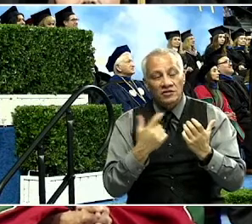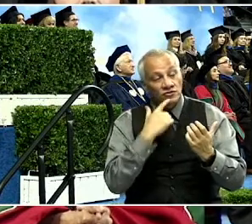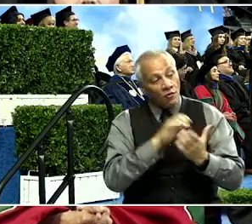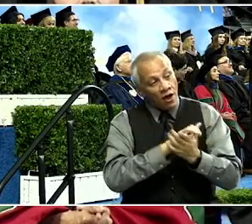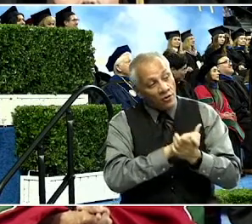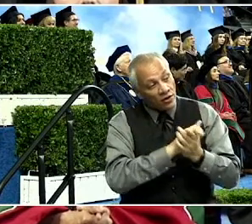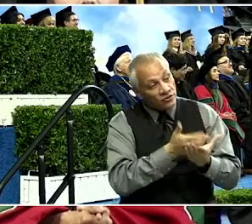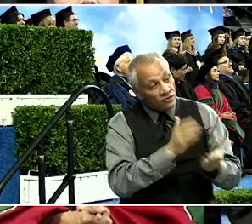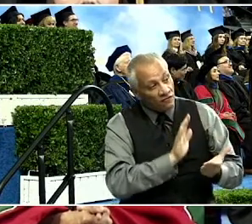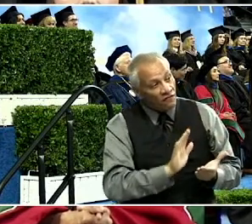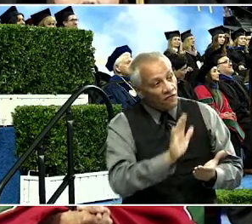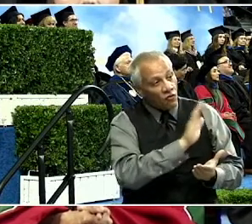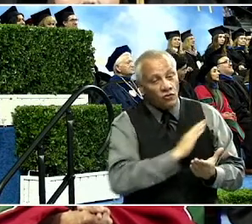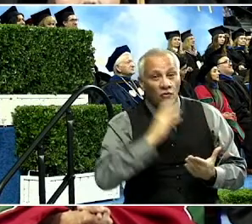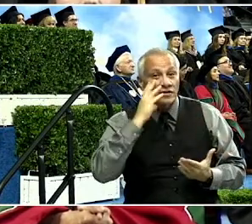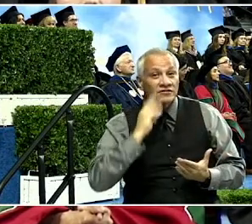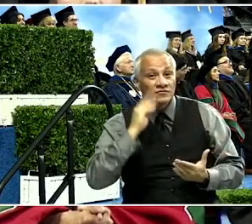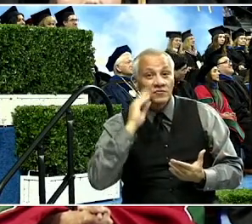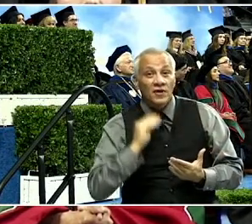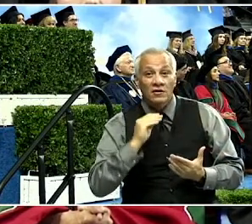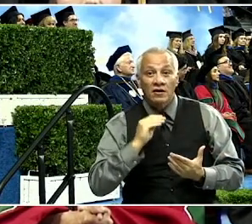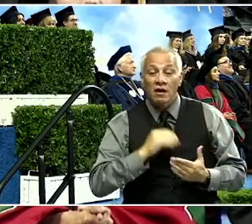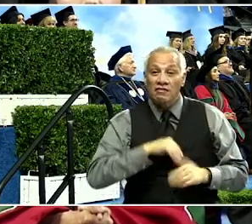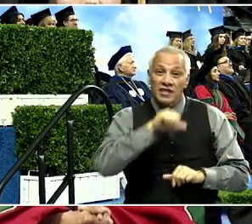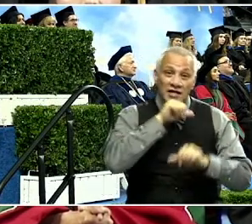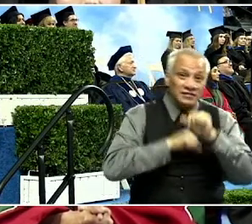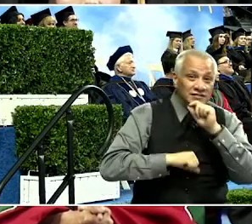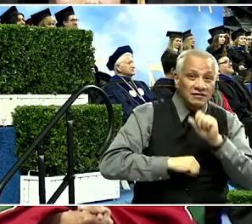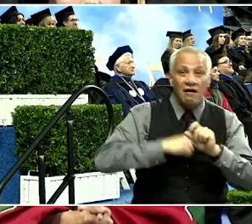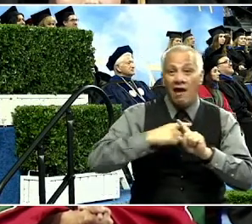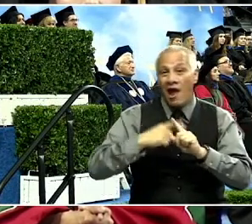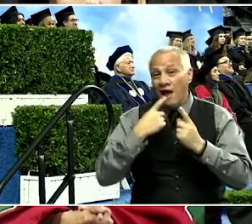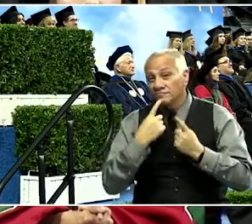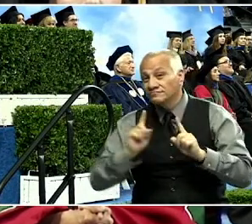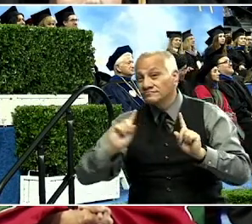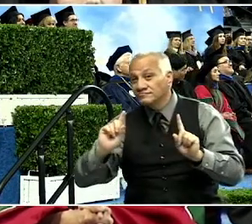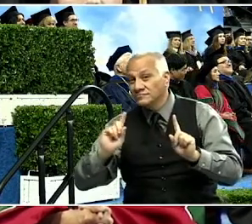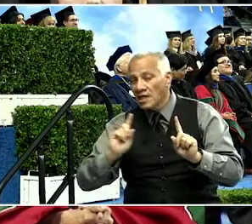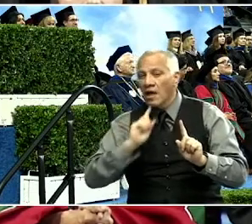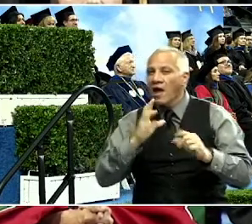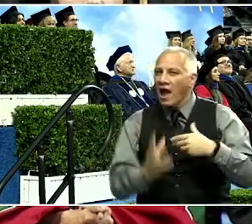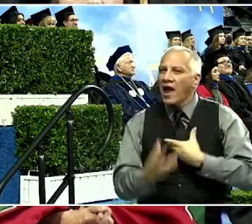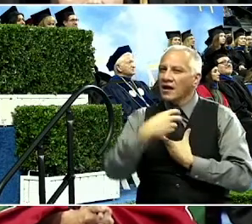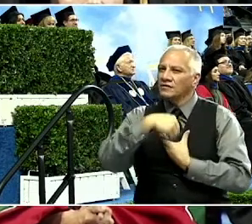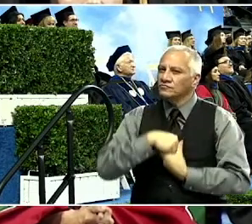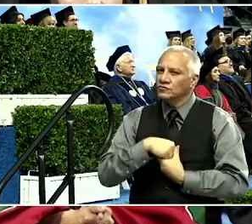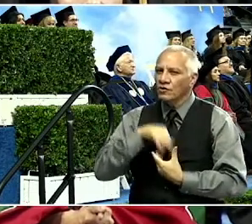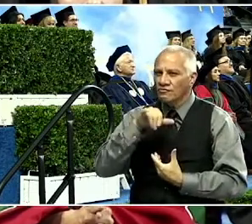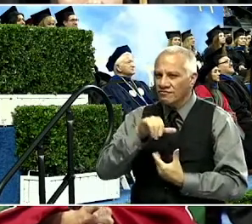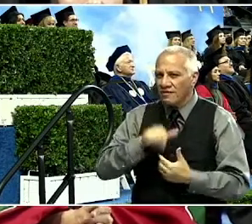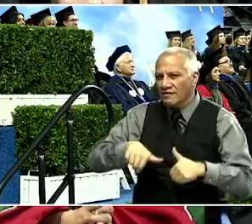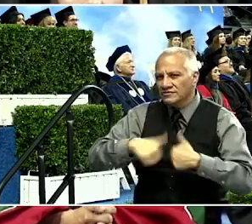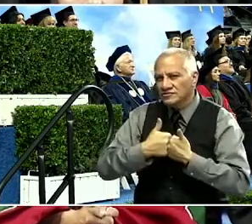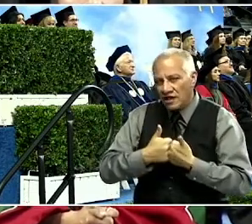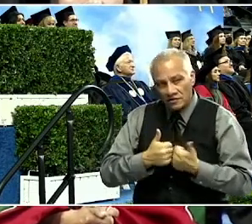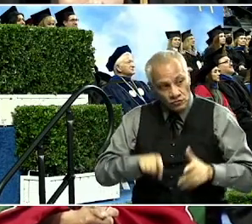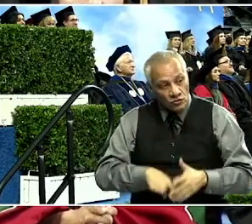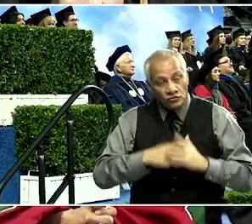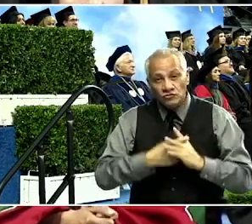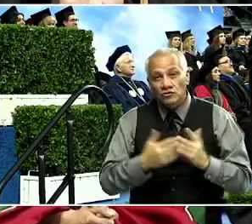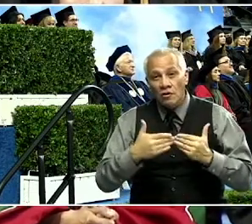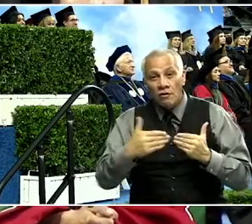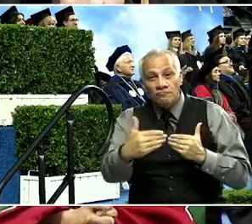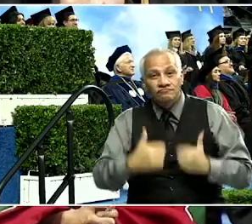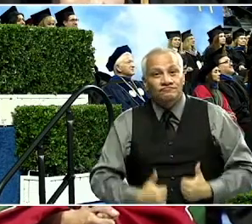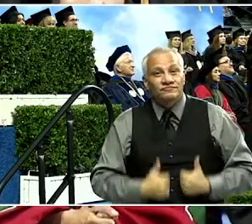all that you've been through, all the triumph, and encourage you to embrace the thrill of a good challenge as you embark on life's